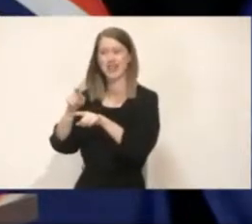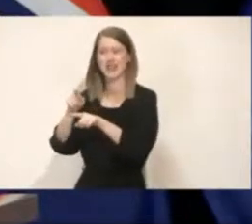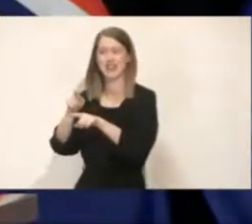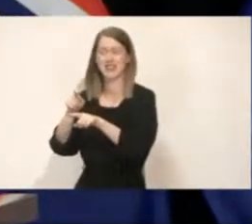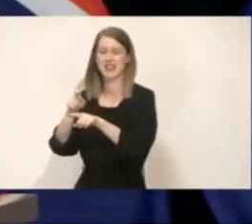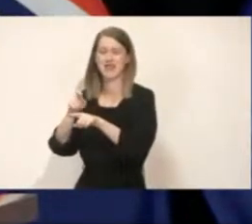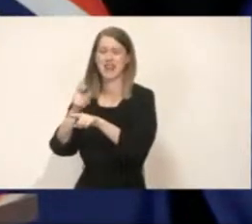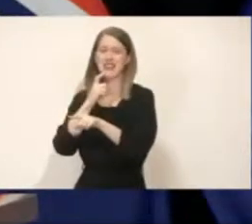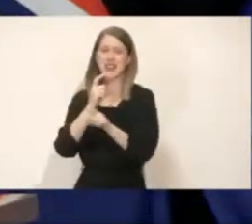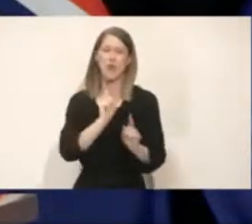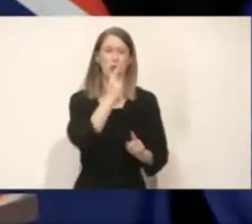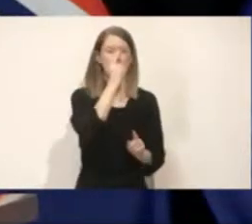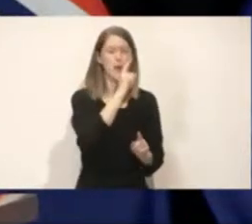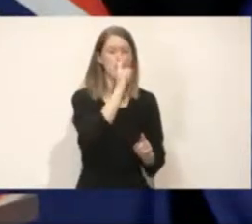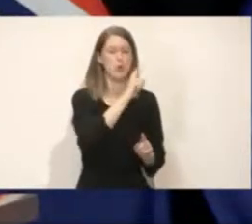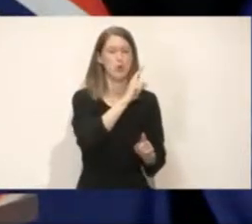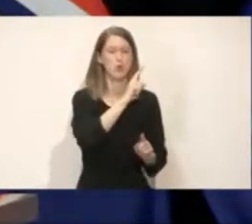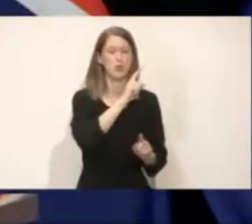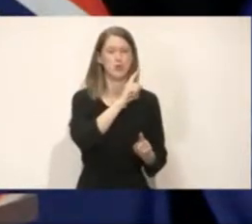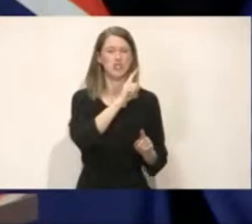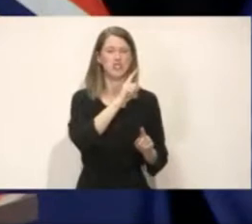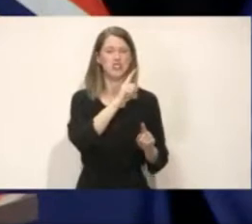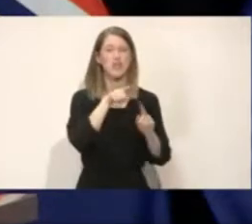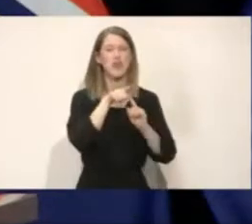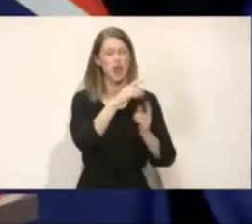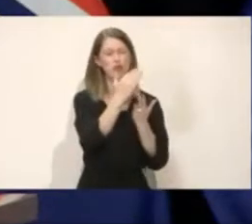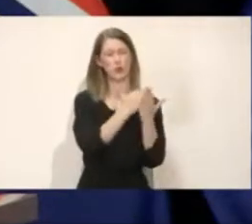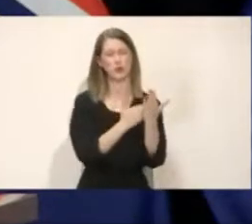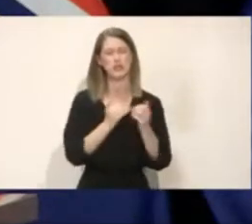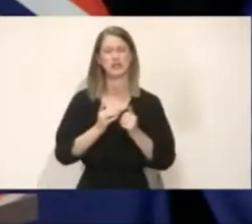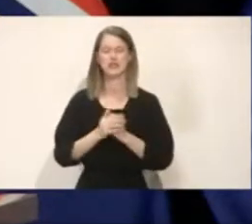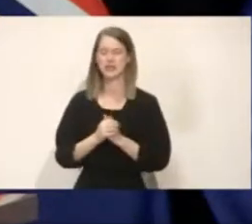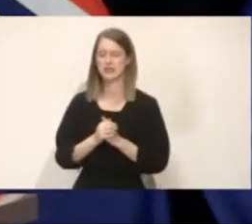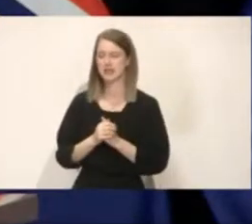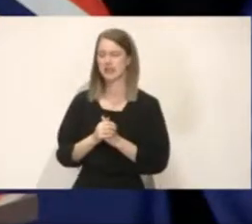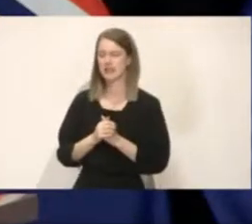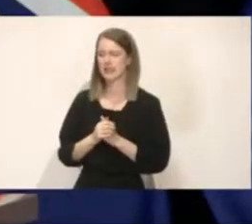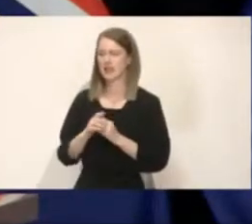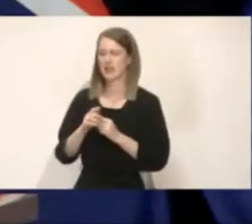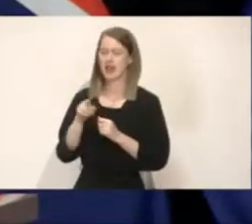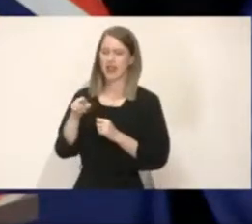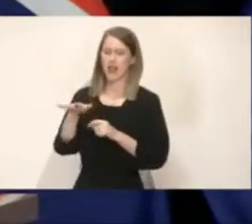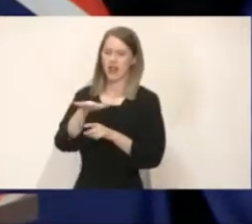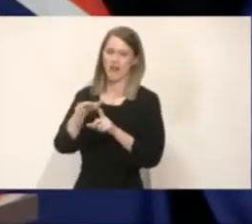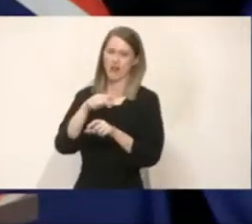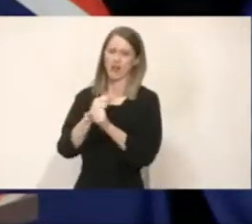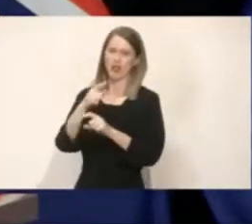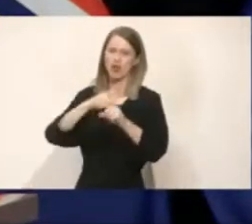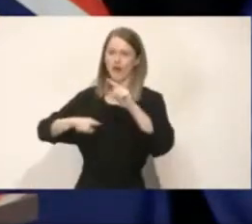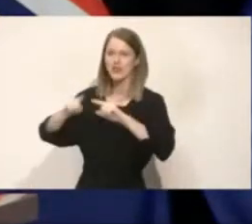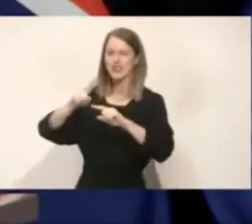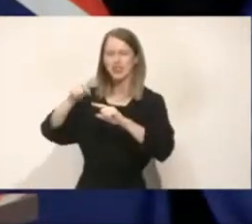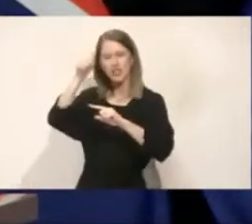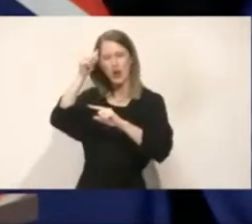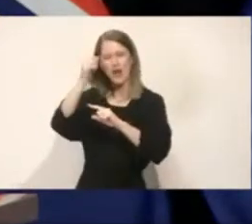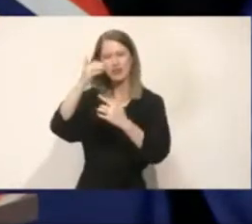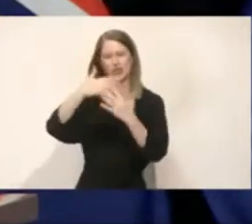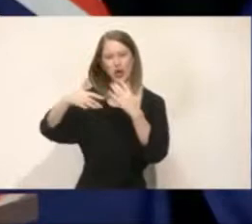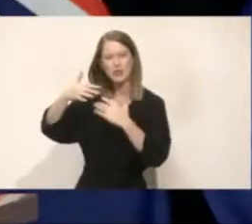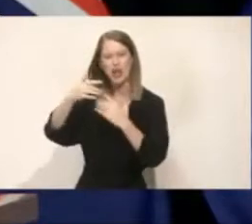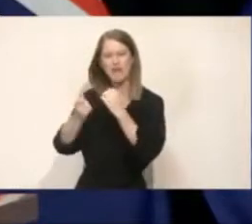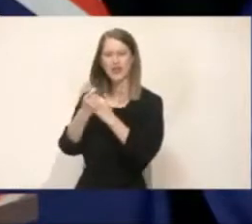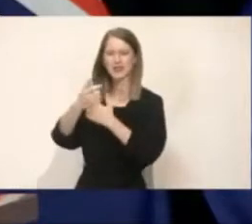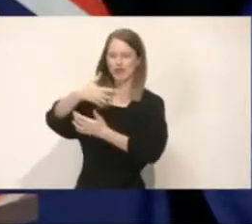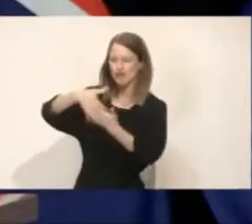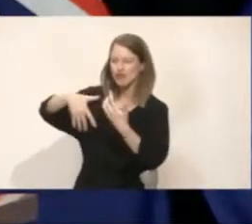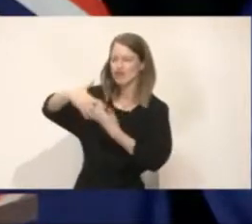as possible on Aucklanders with the holding of conferences at the moment, because that is another area where those social events that happen around conferences